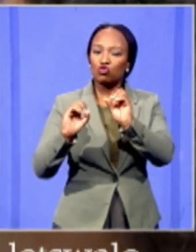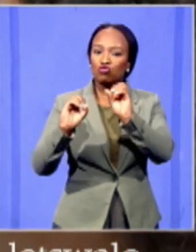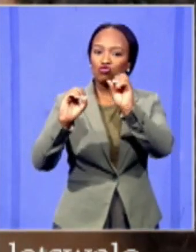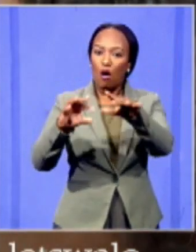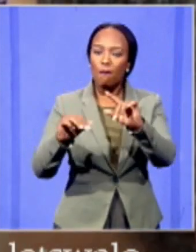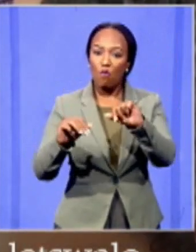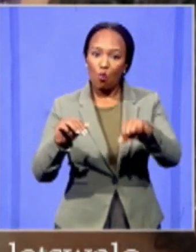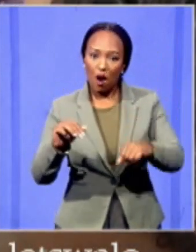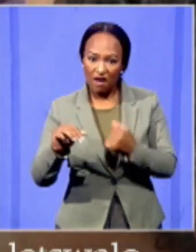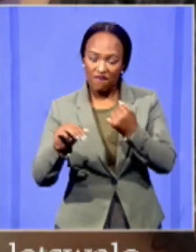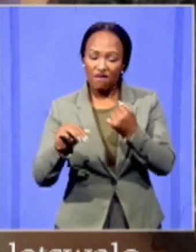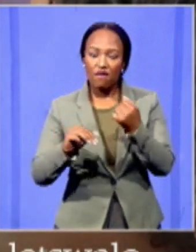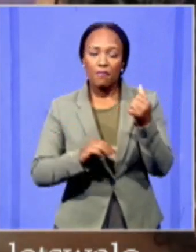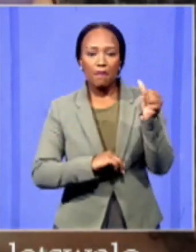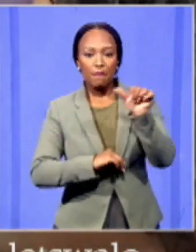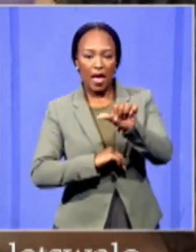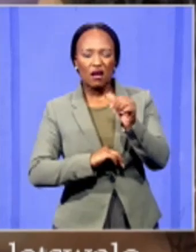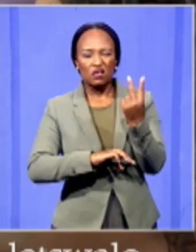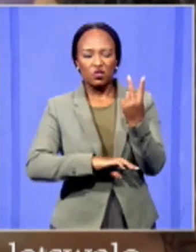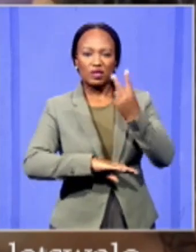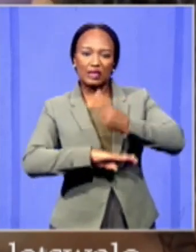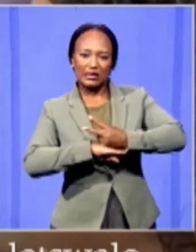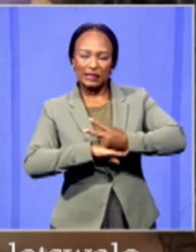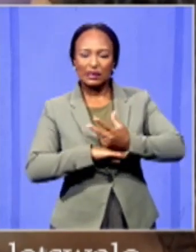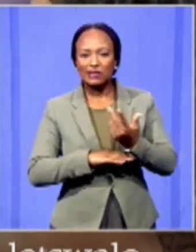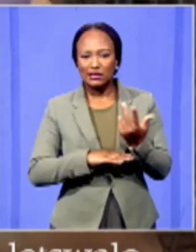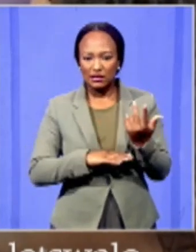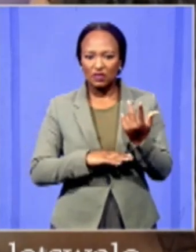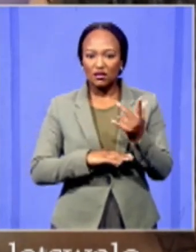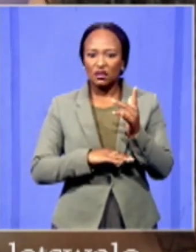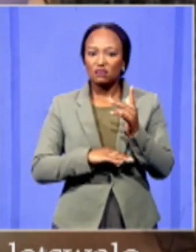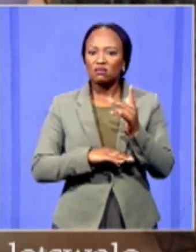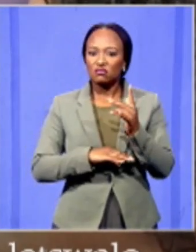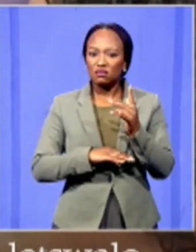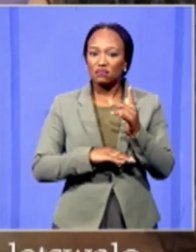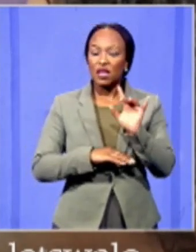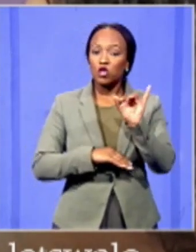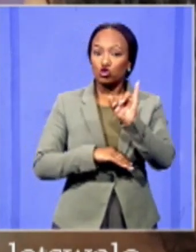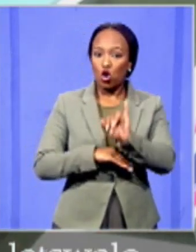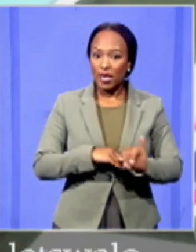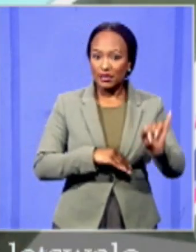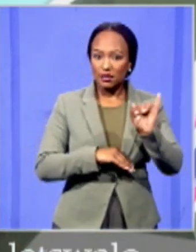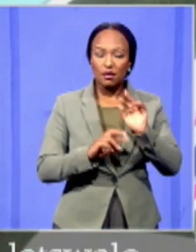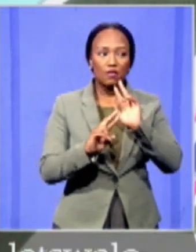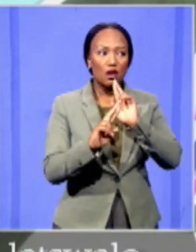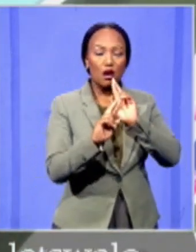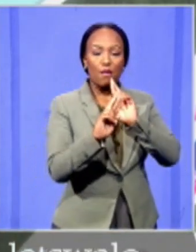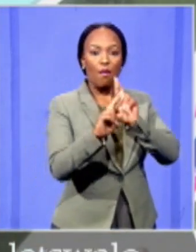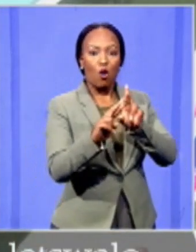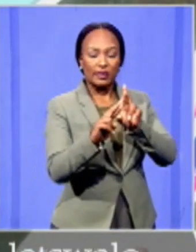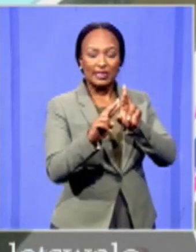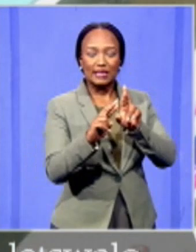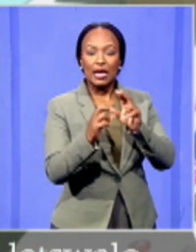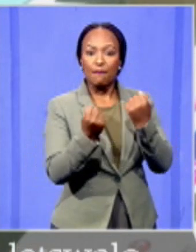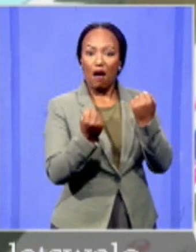2 days. I do have insurance. I did report my bakkie to the insurance and car tracker as